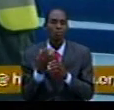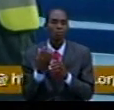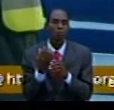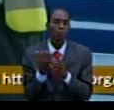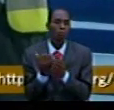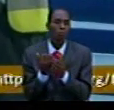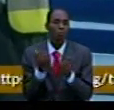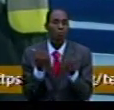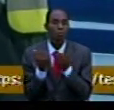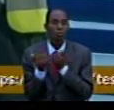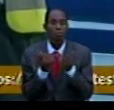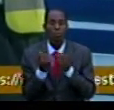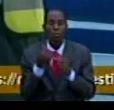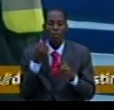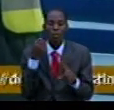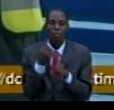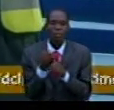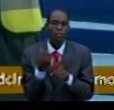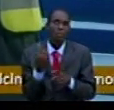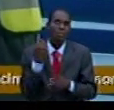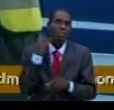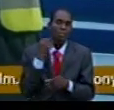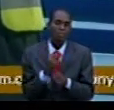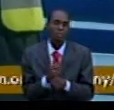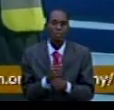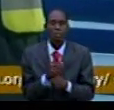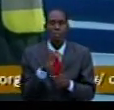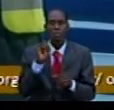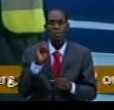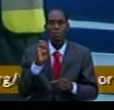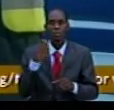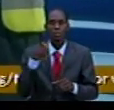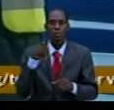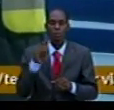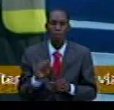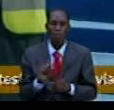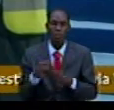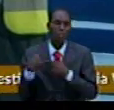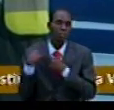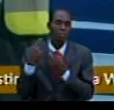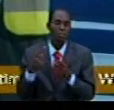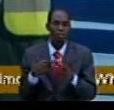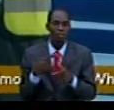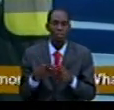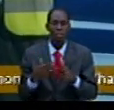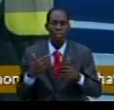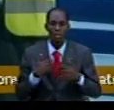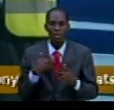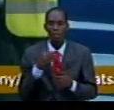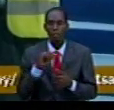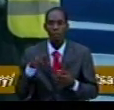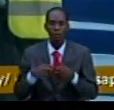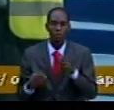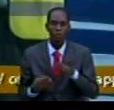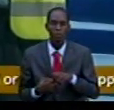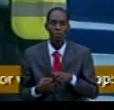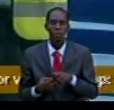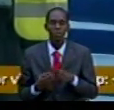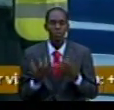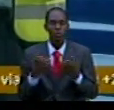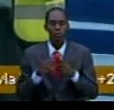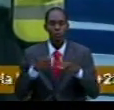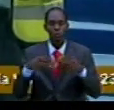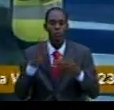traffic accident in September 2021 and ever since developed a limb problem. She wants to testify to what God has done